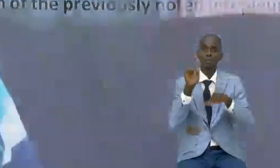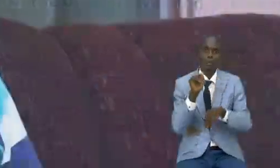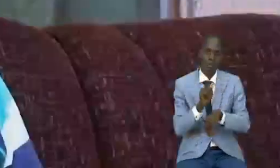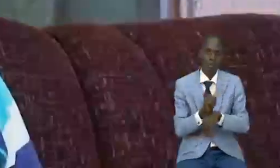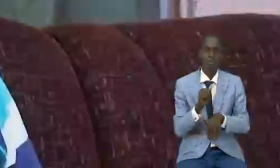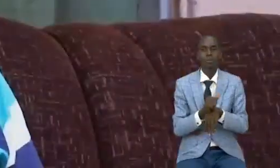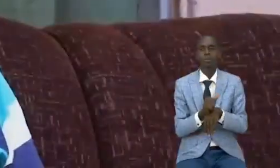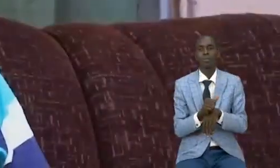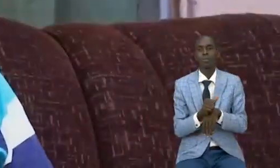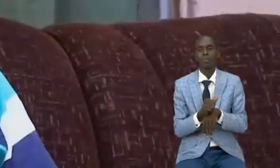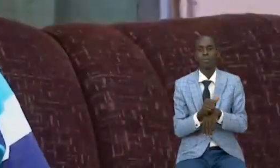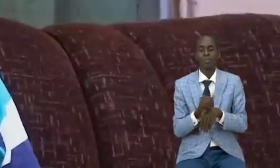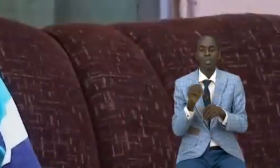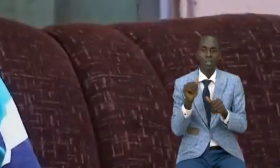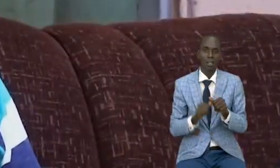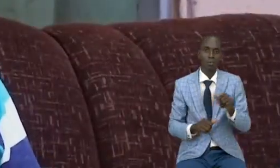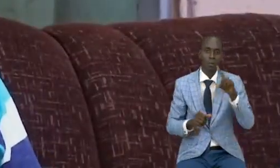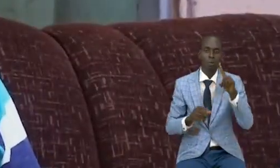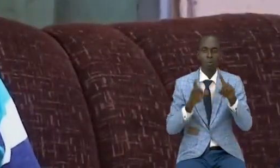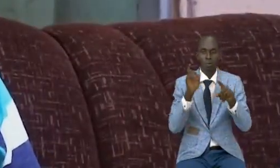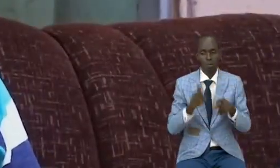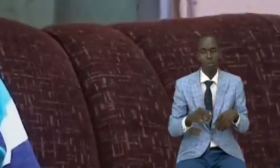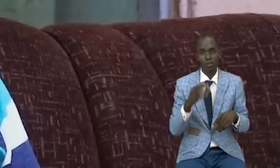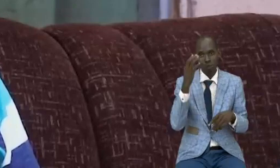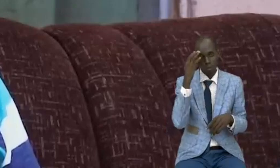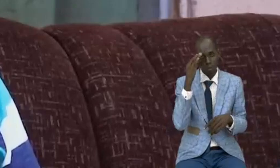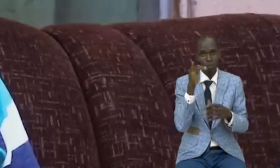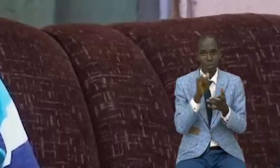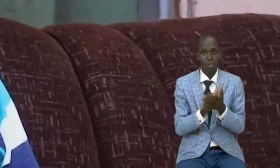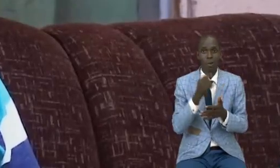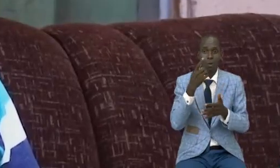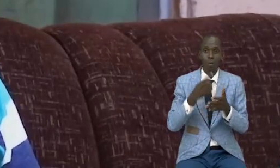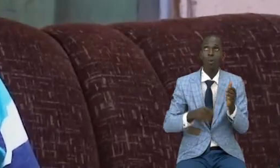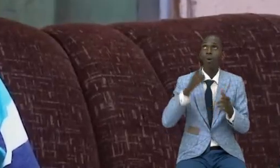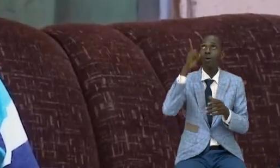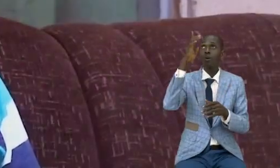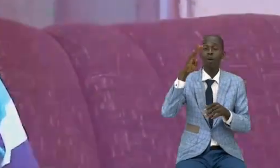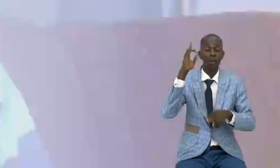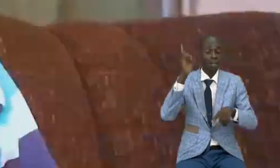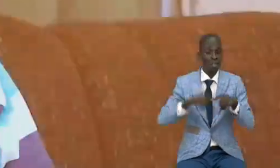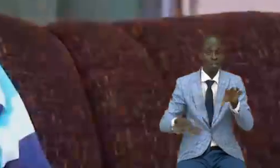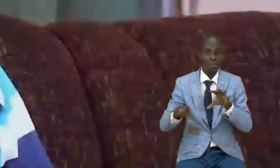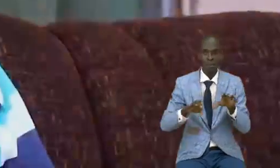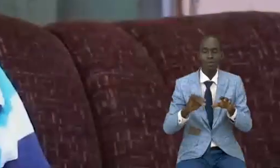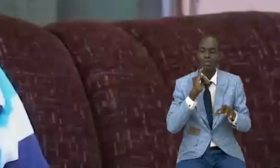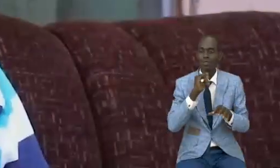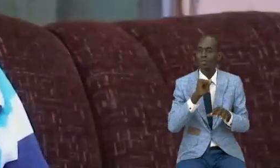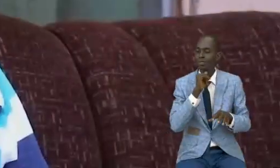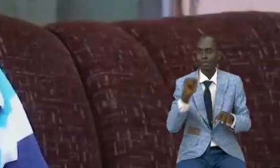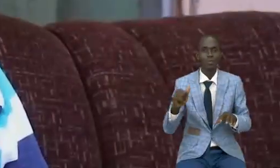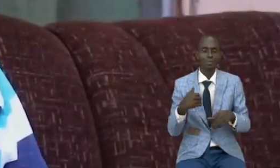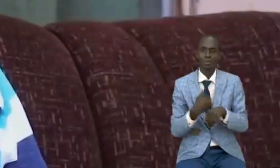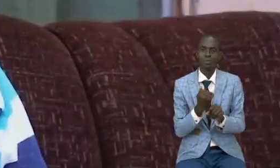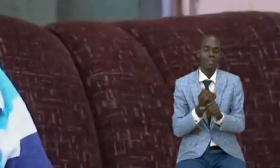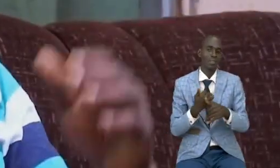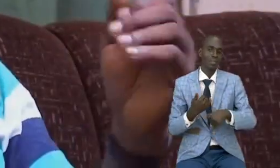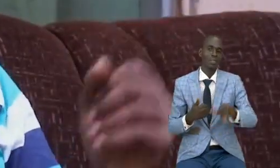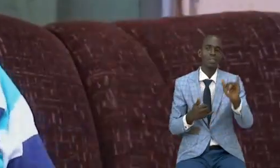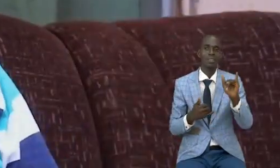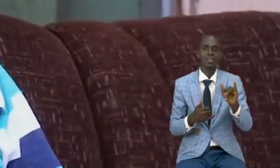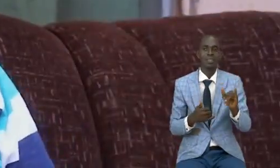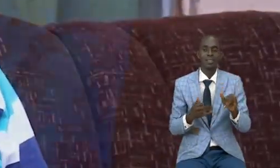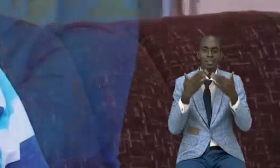so that everyone. You know that word, that what God cannot do does not exist. Yes, I need to thank God for the life of